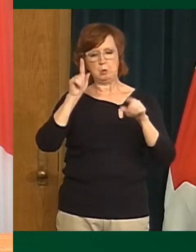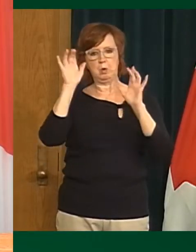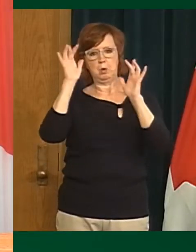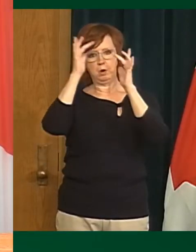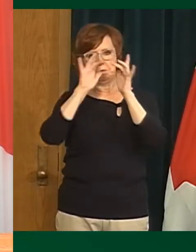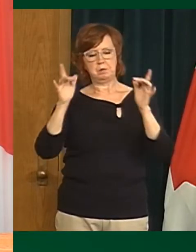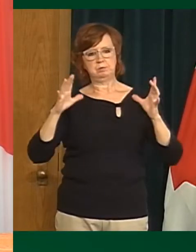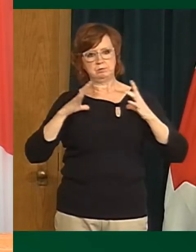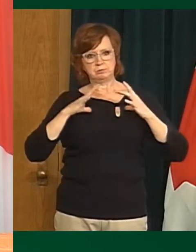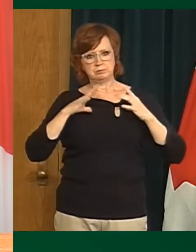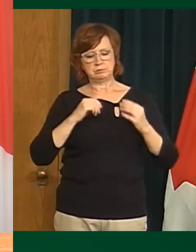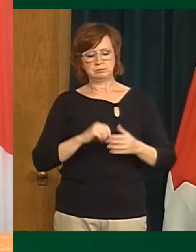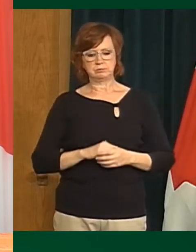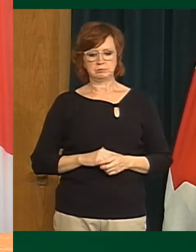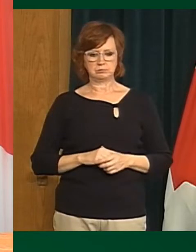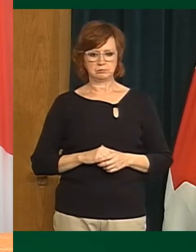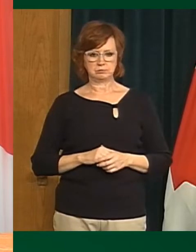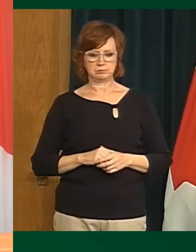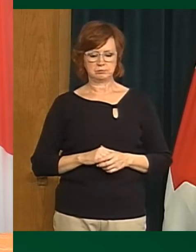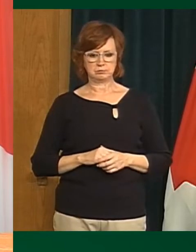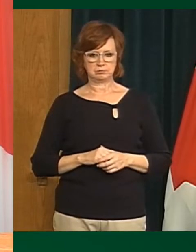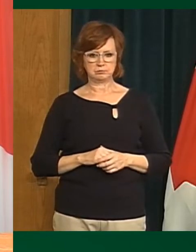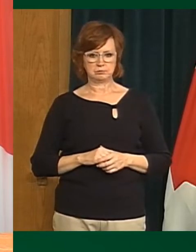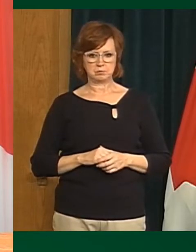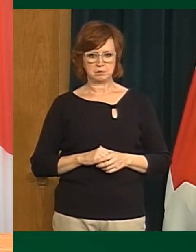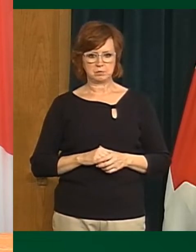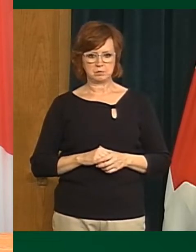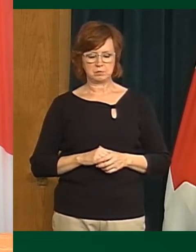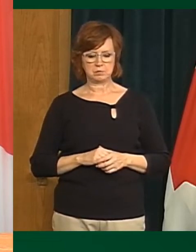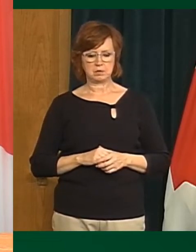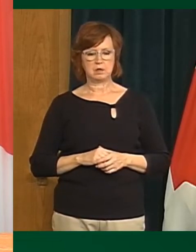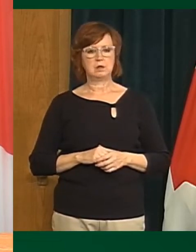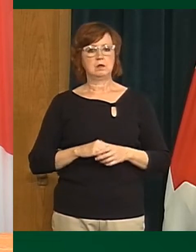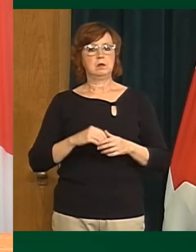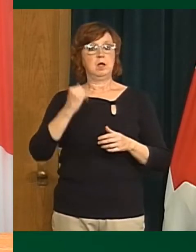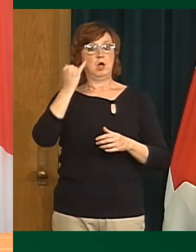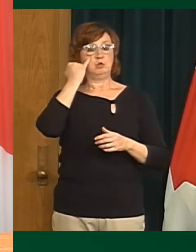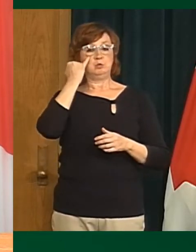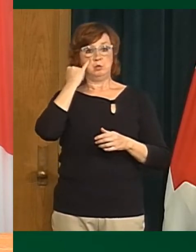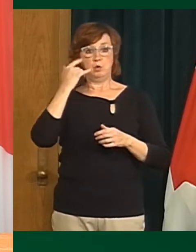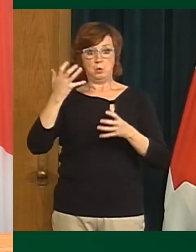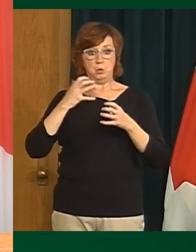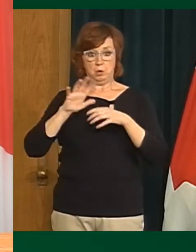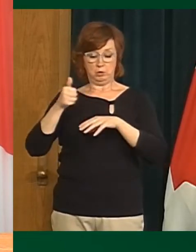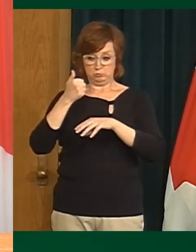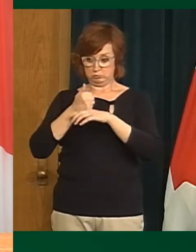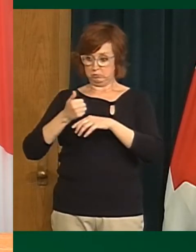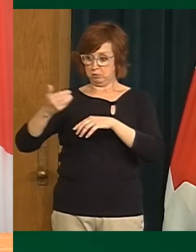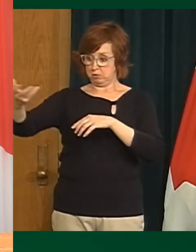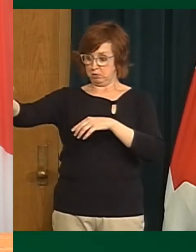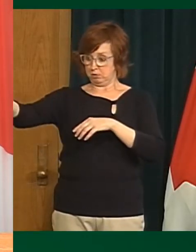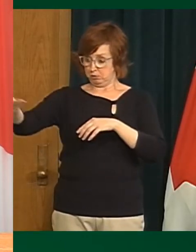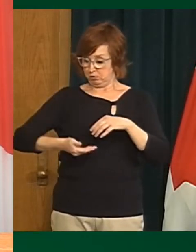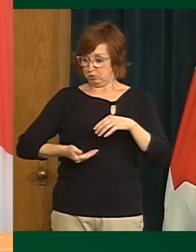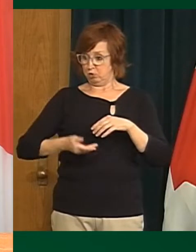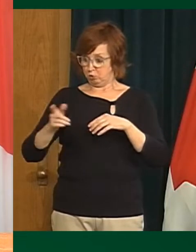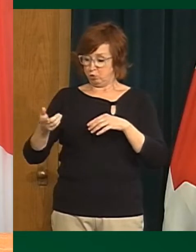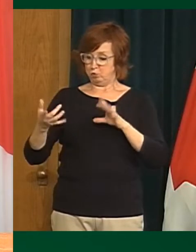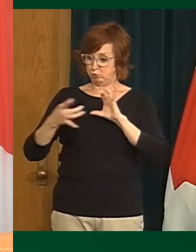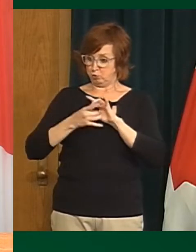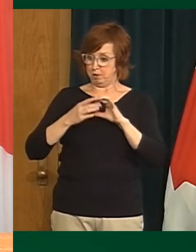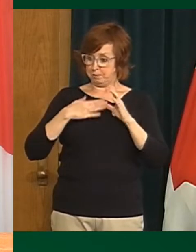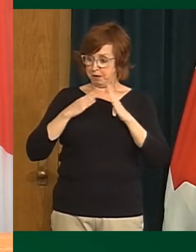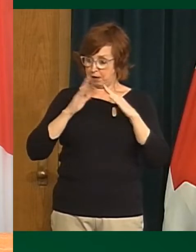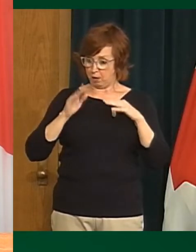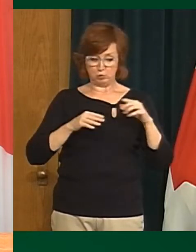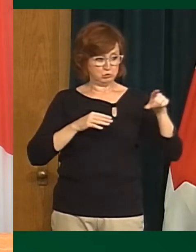factors, are we having an honest conversation if we are making a virtual household or having a small gathering, that is this a risk that is worth for